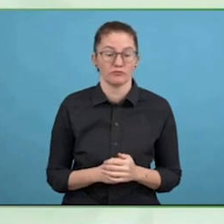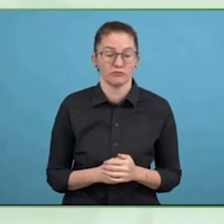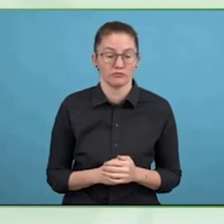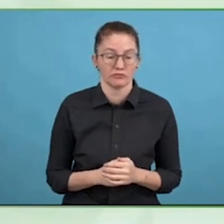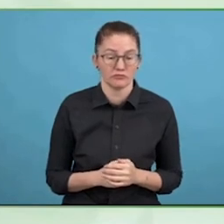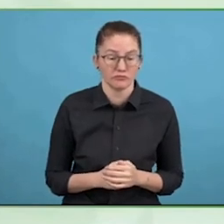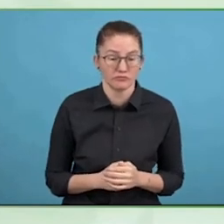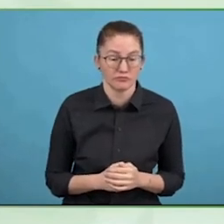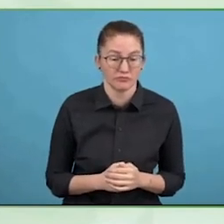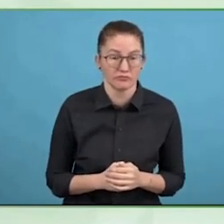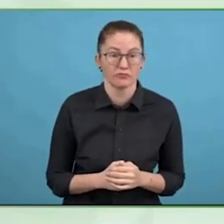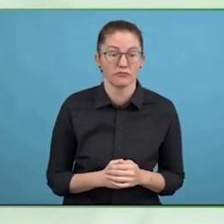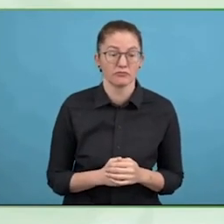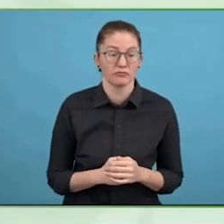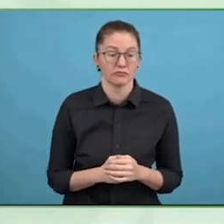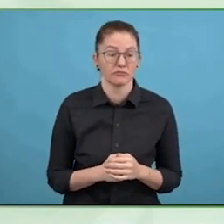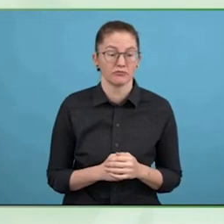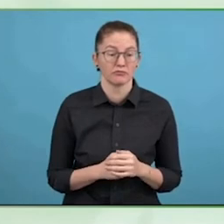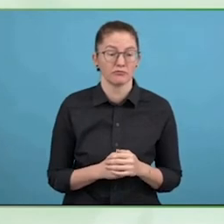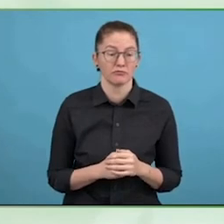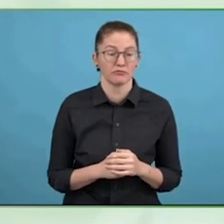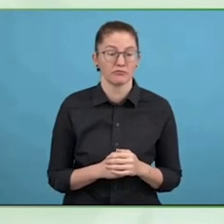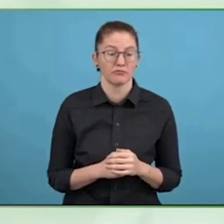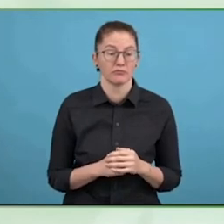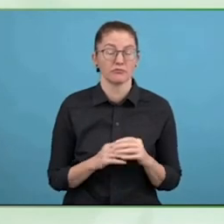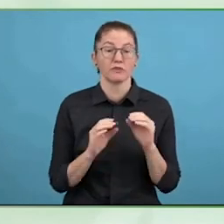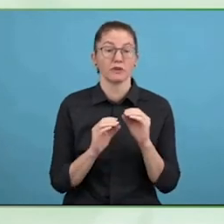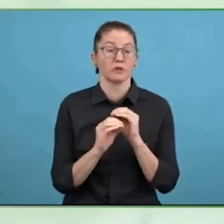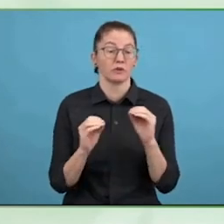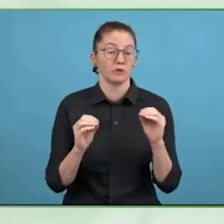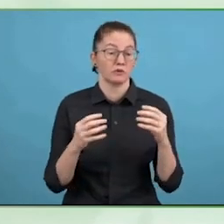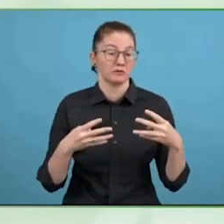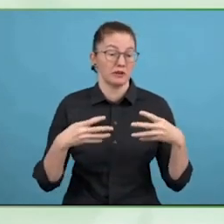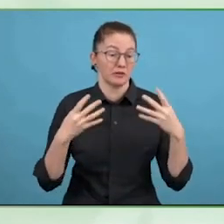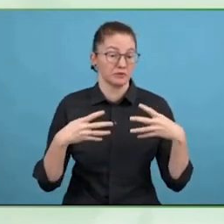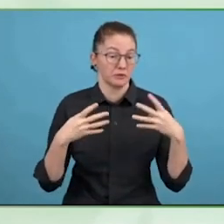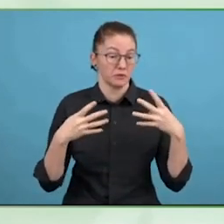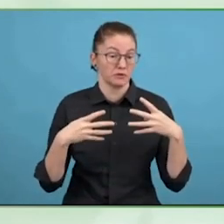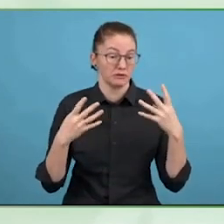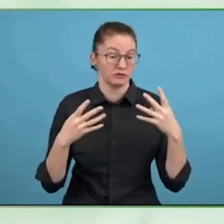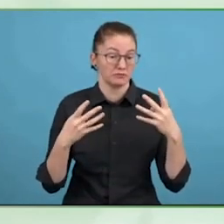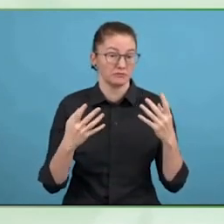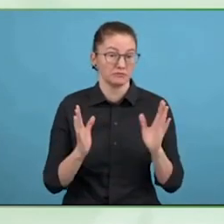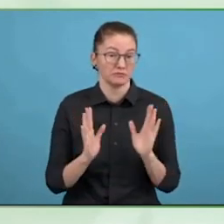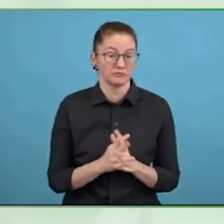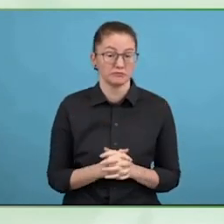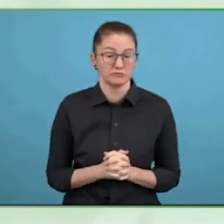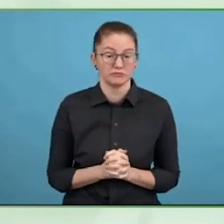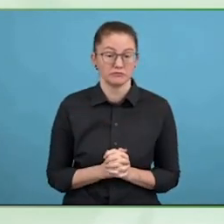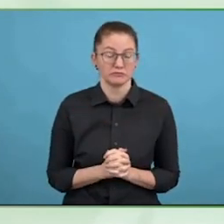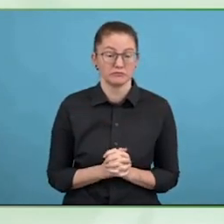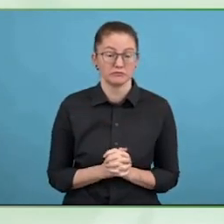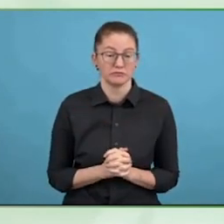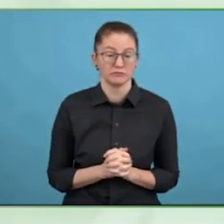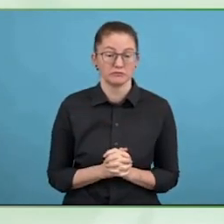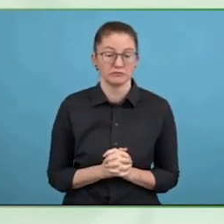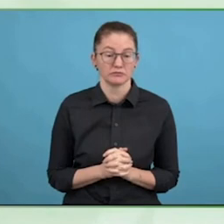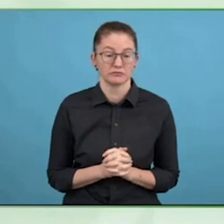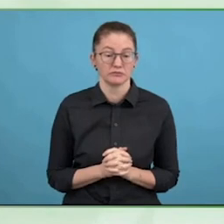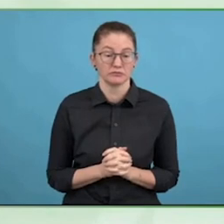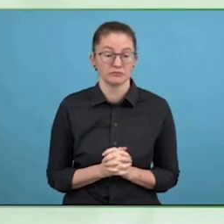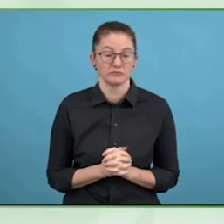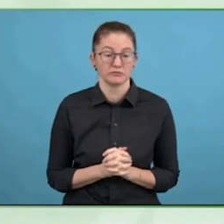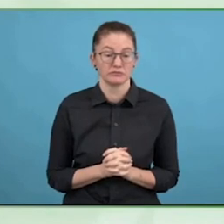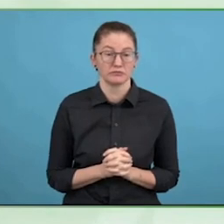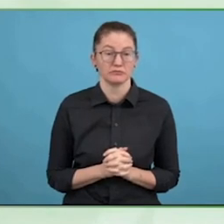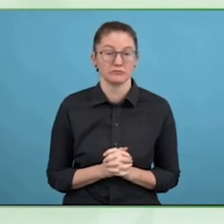We work in different fields of international cooperation in 120 countries in the world, so